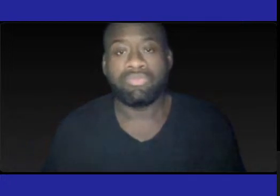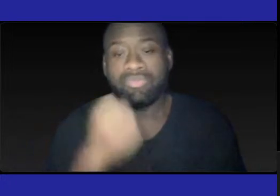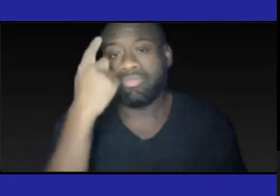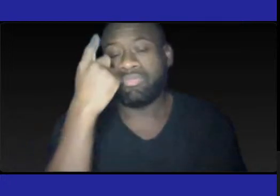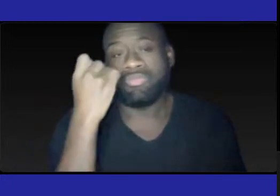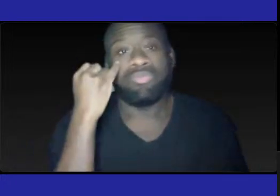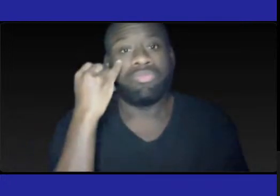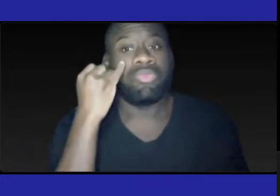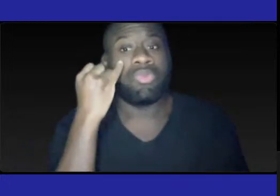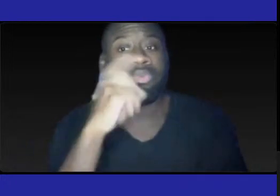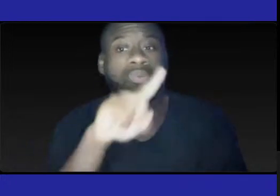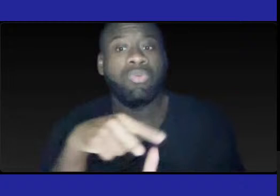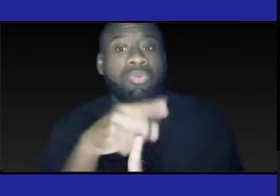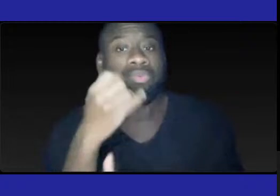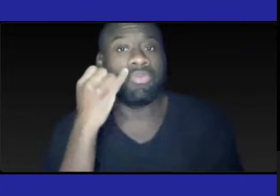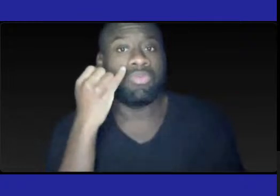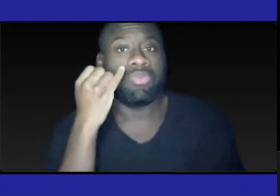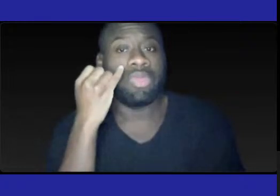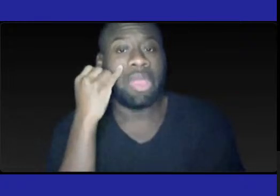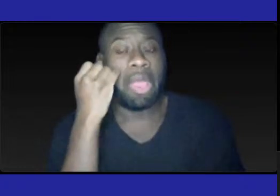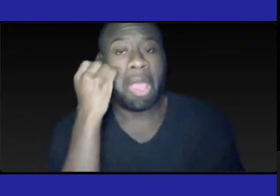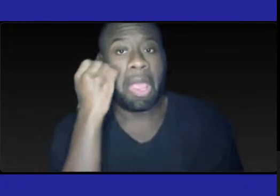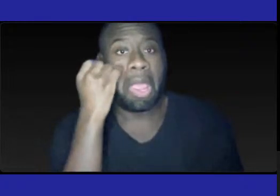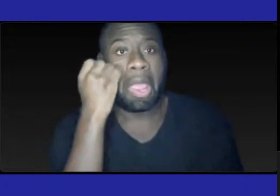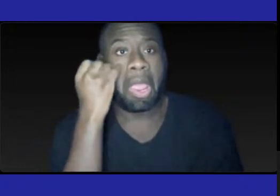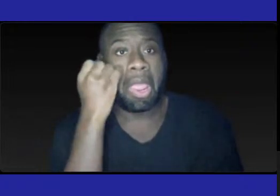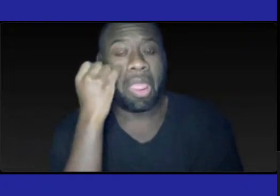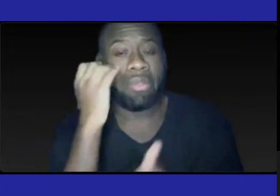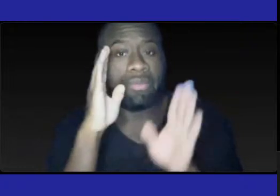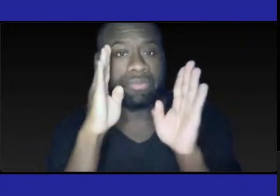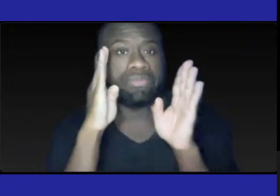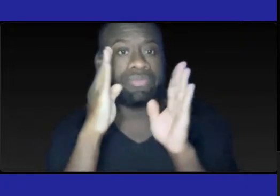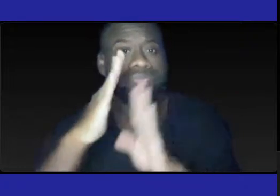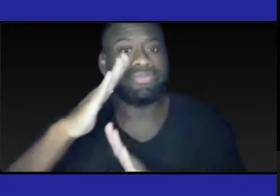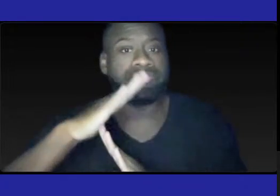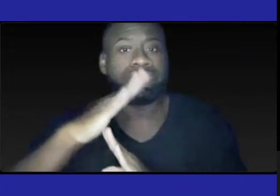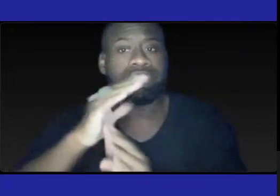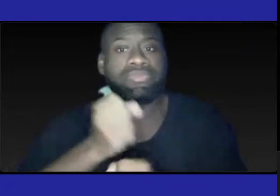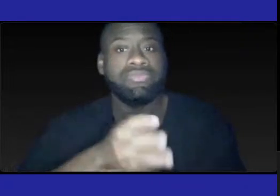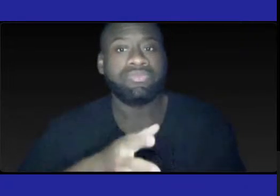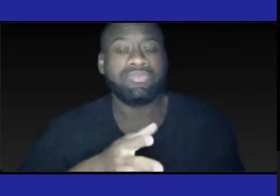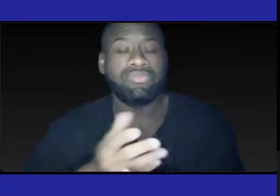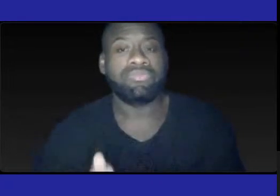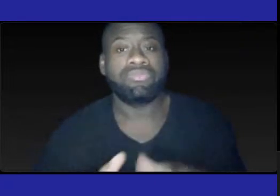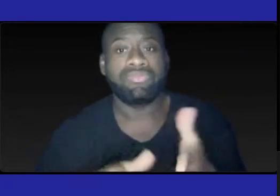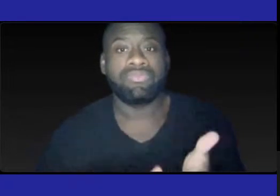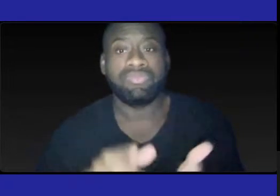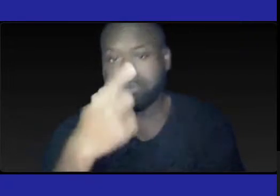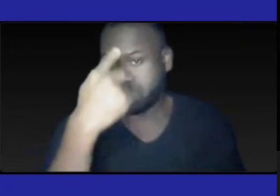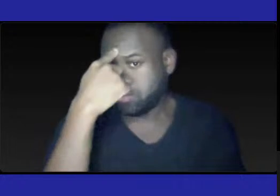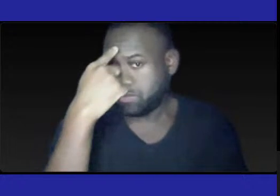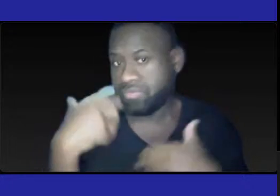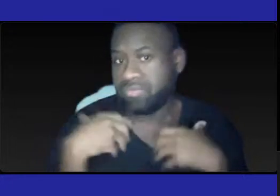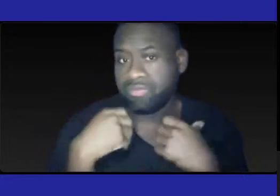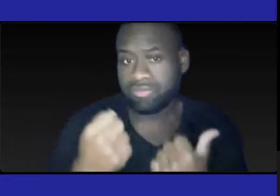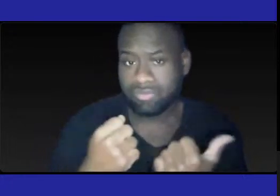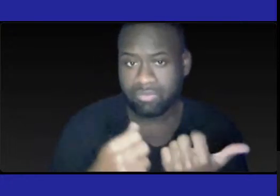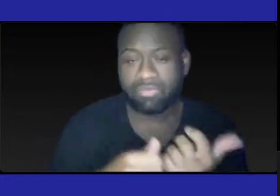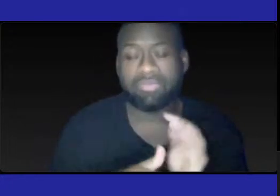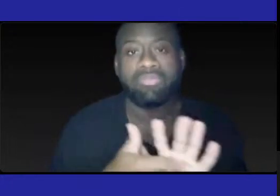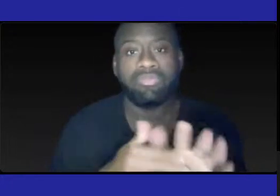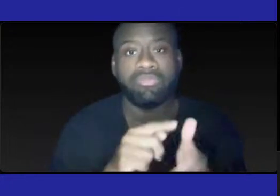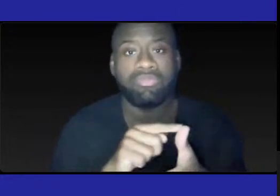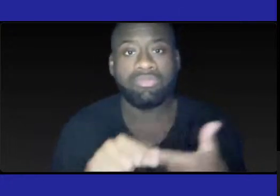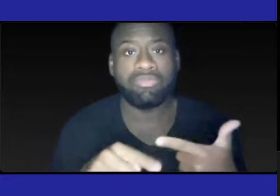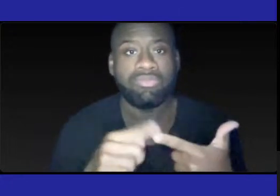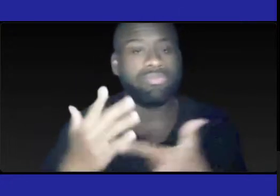we look at the just top causes of pregnancy-associated death, we see mental health conditions being the